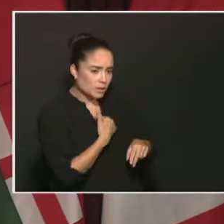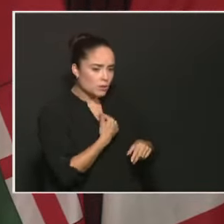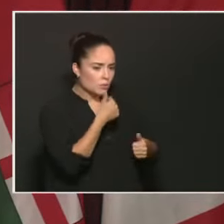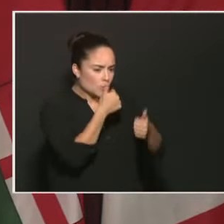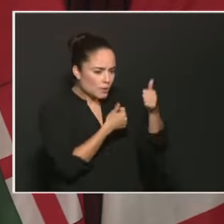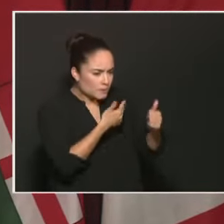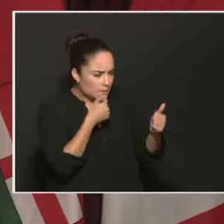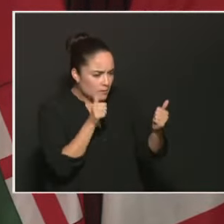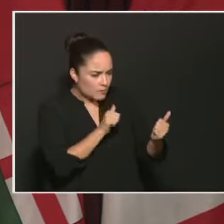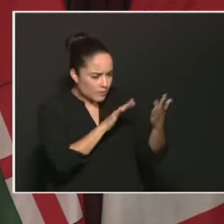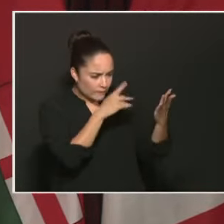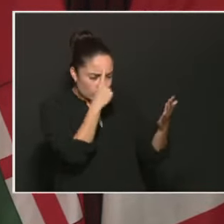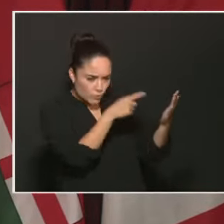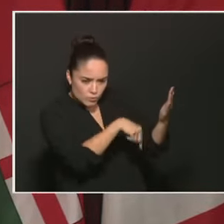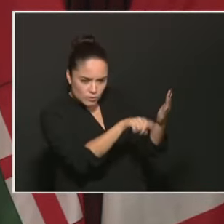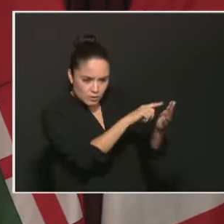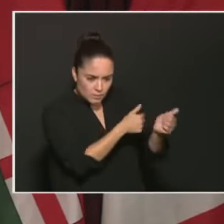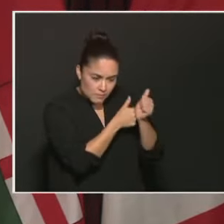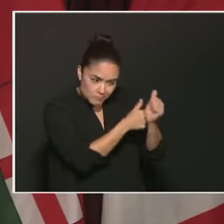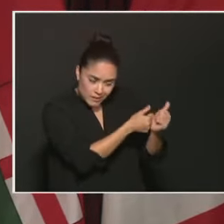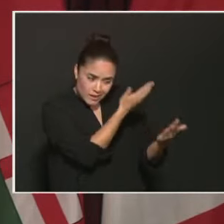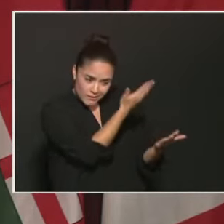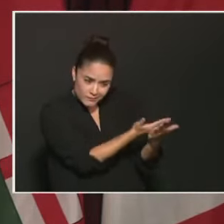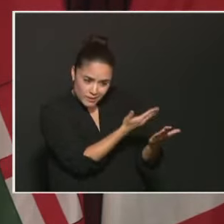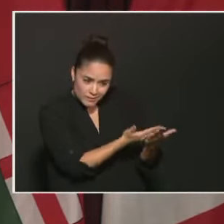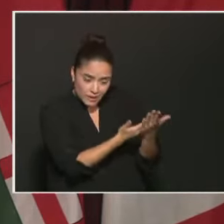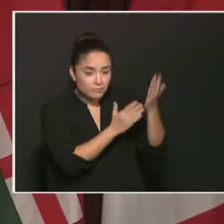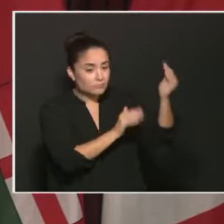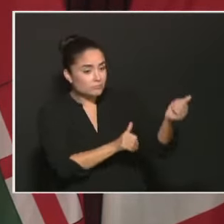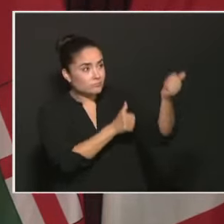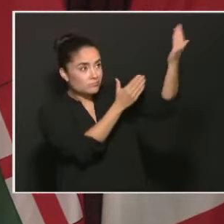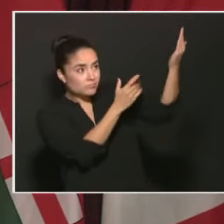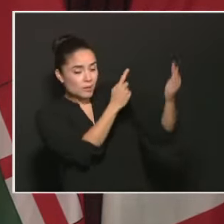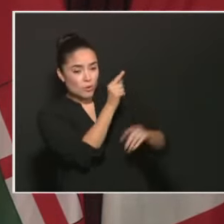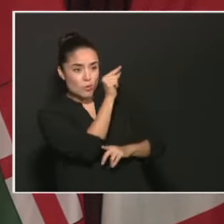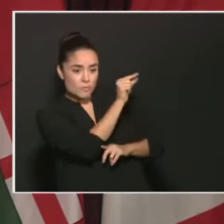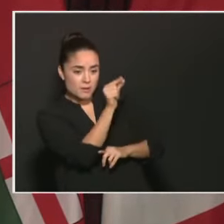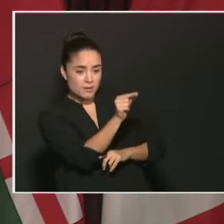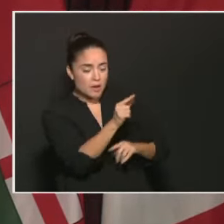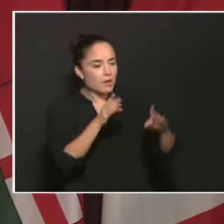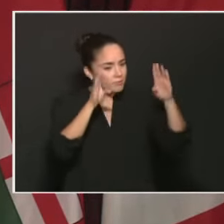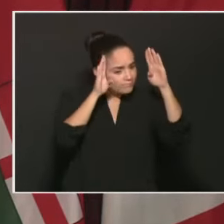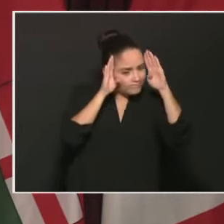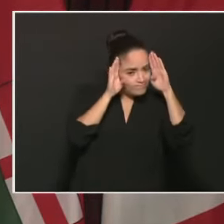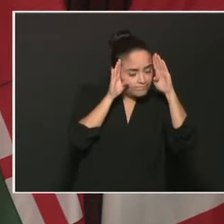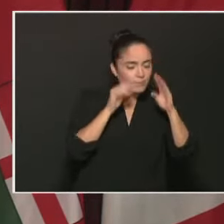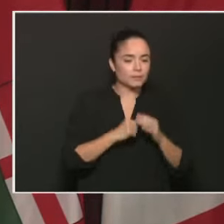evidence base to government next week, and stay tuned. Thanks, everyone.